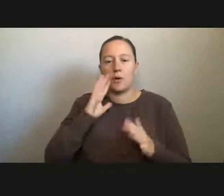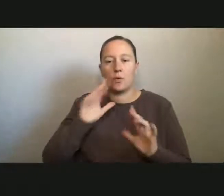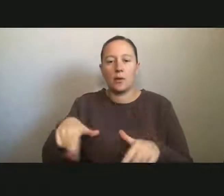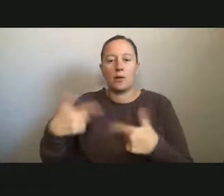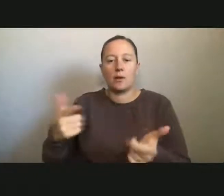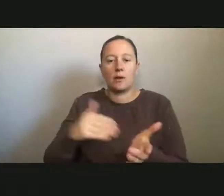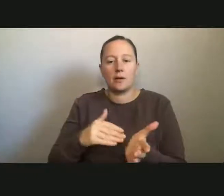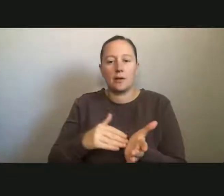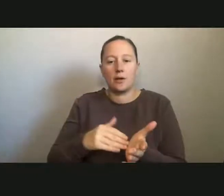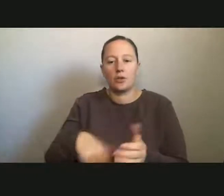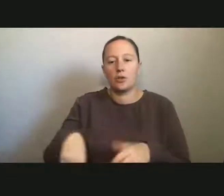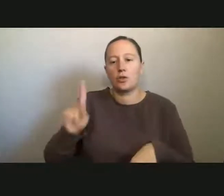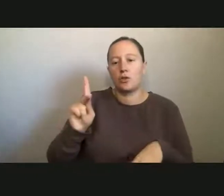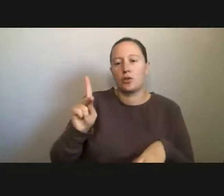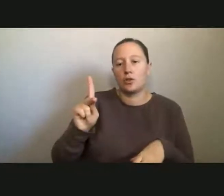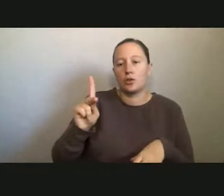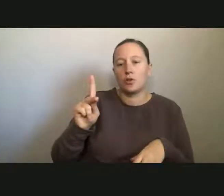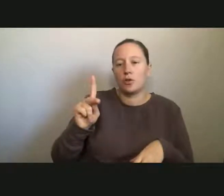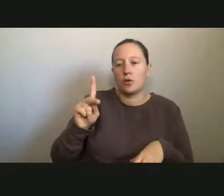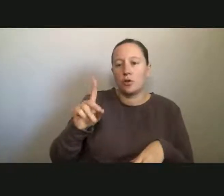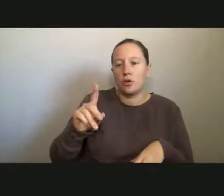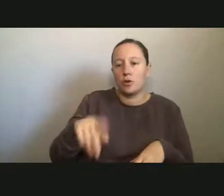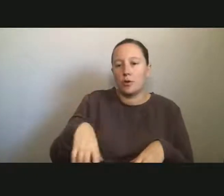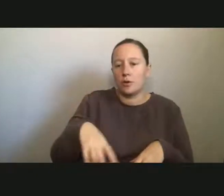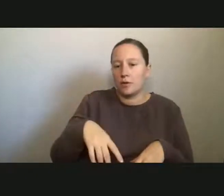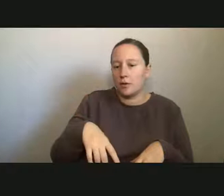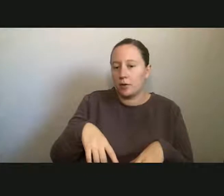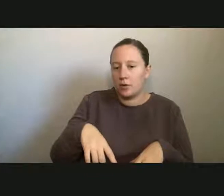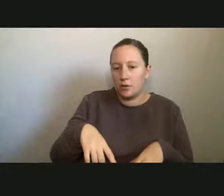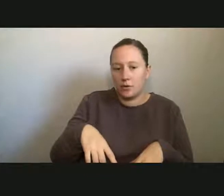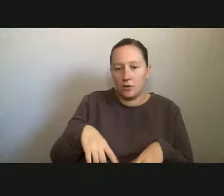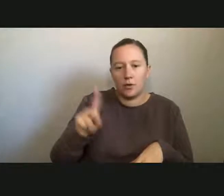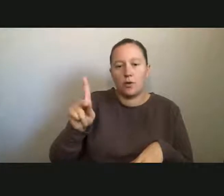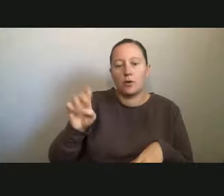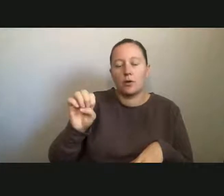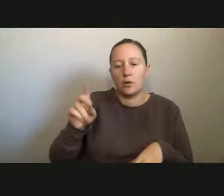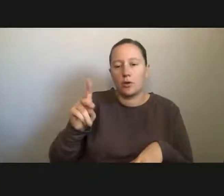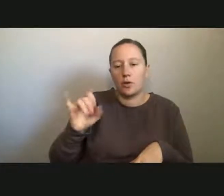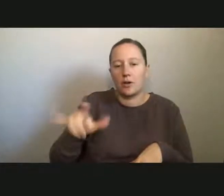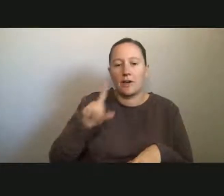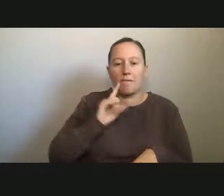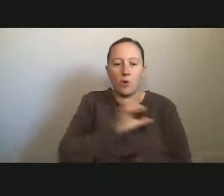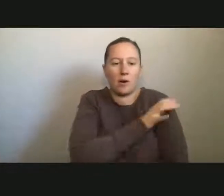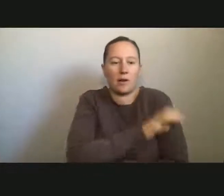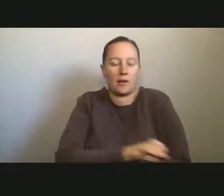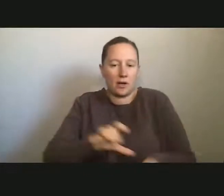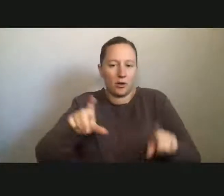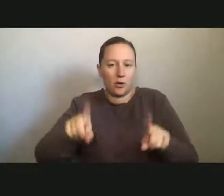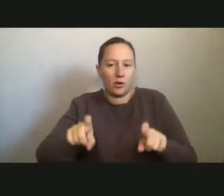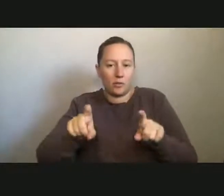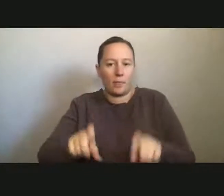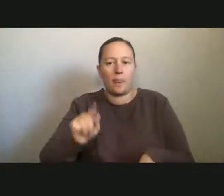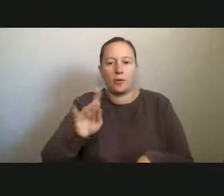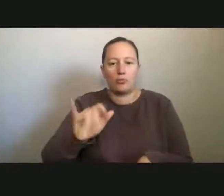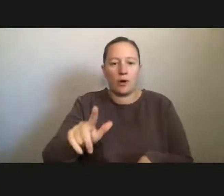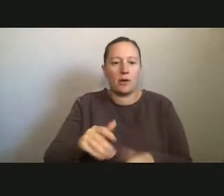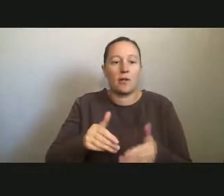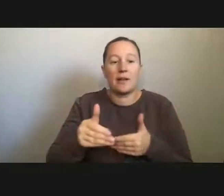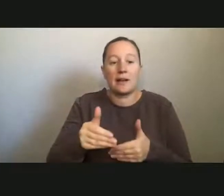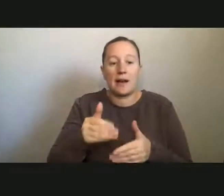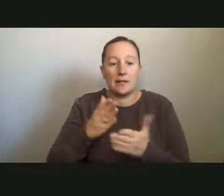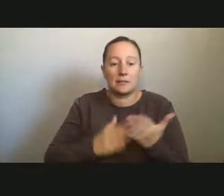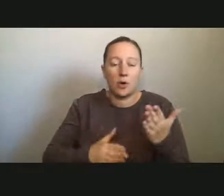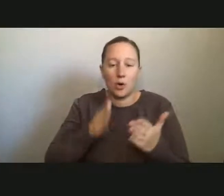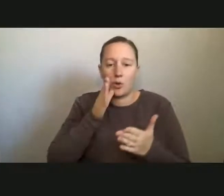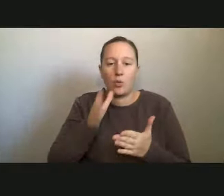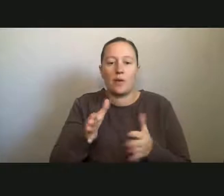Dr. Curdy to talk about clinical trials. Thank you. Thanks, Lindy. Okay, the next part of our presentation, we're going to talk to you